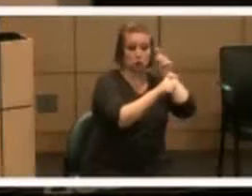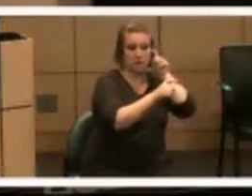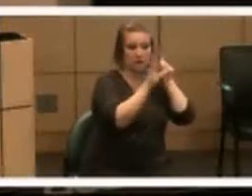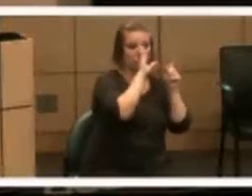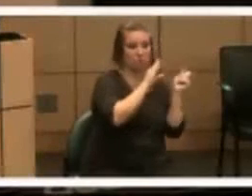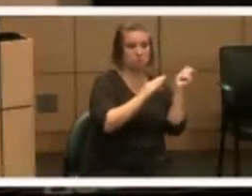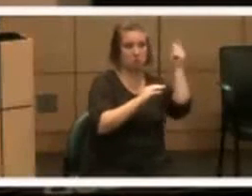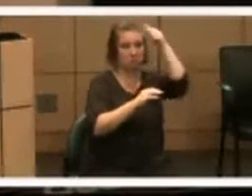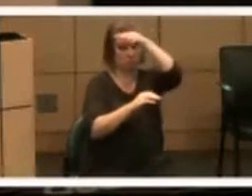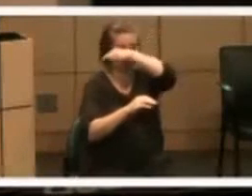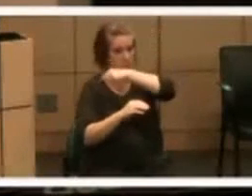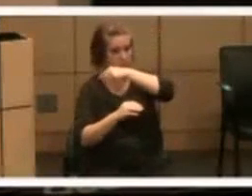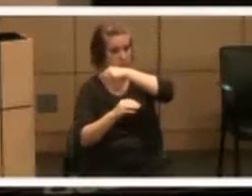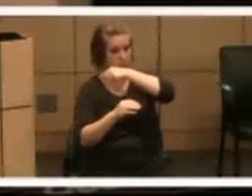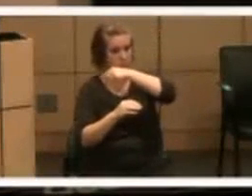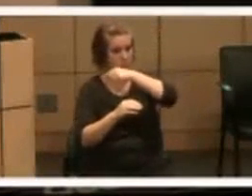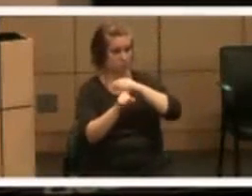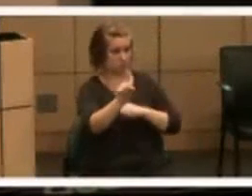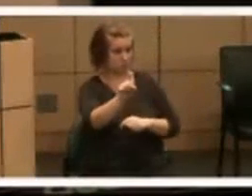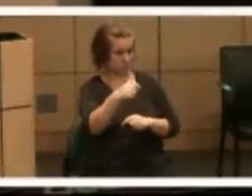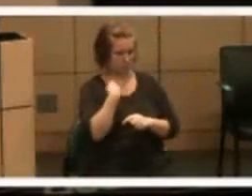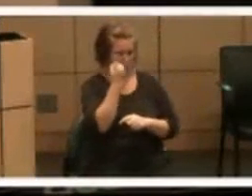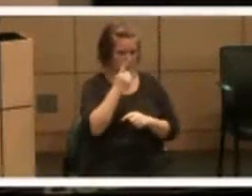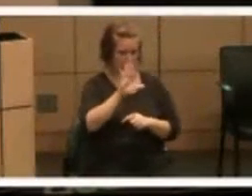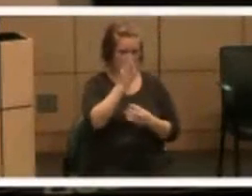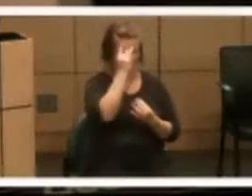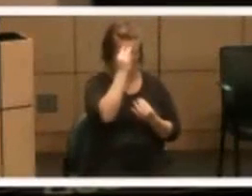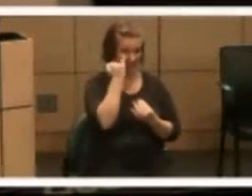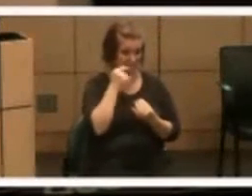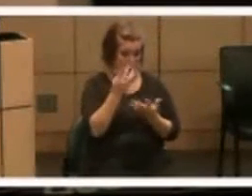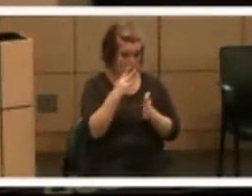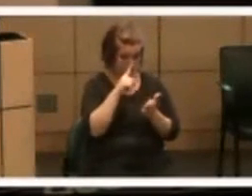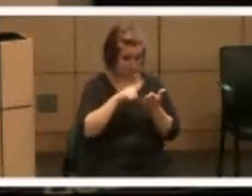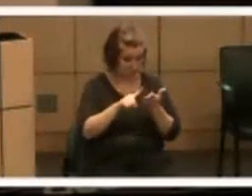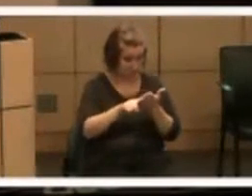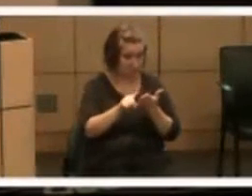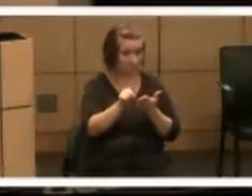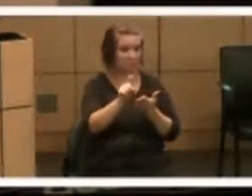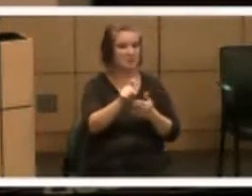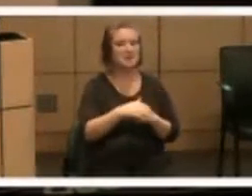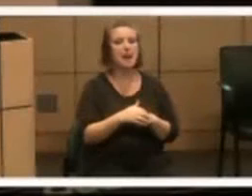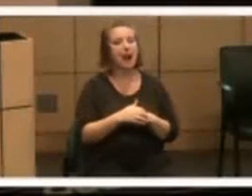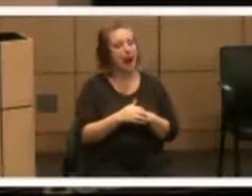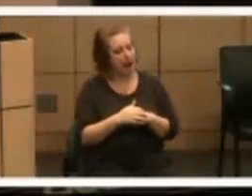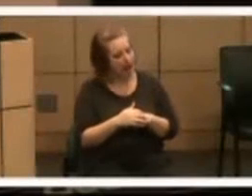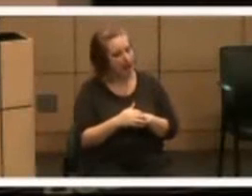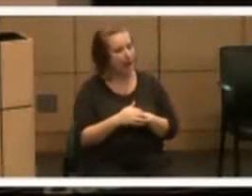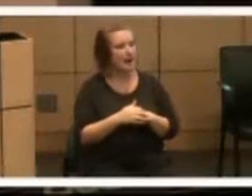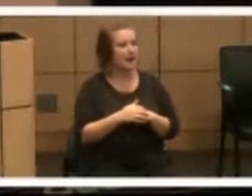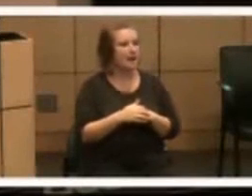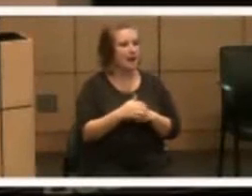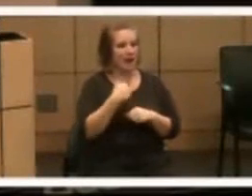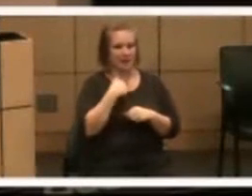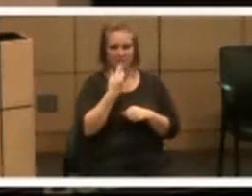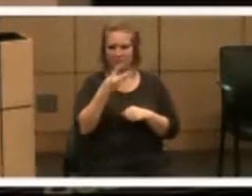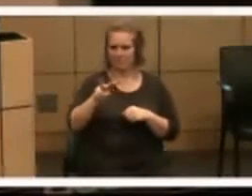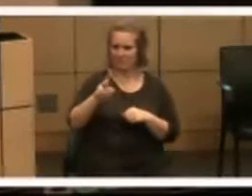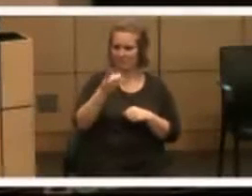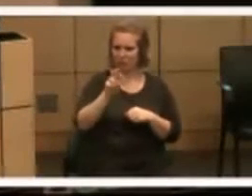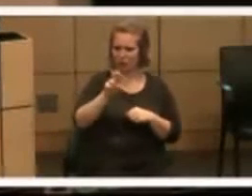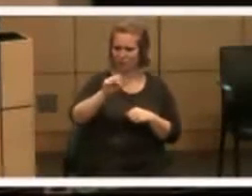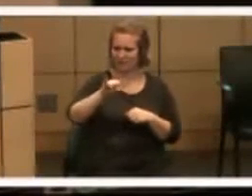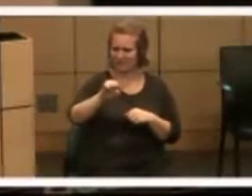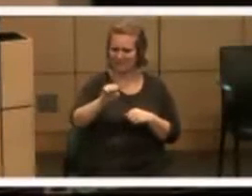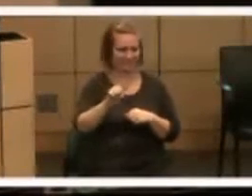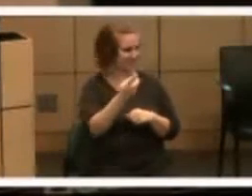imagine that hasn't been looked at, but I wonder what your thoughts are about that. Yeah, I'm like looking at either Dr. C or